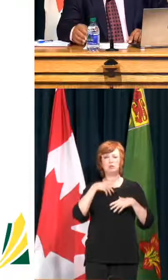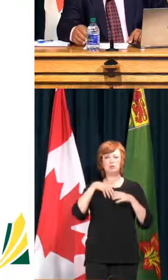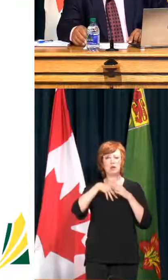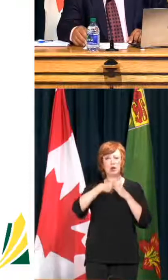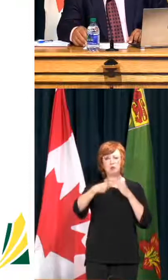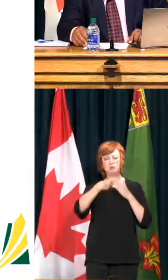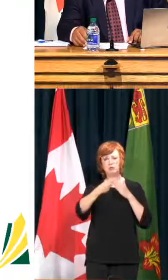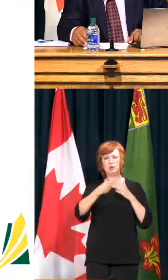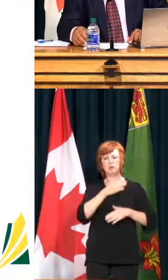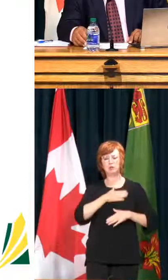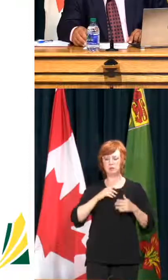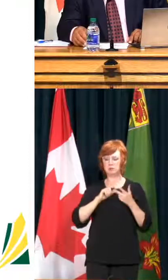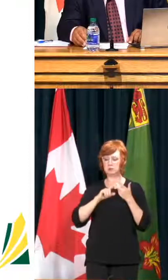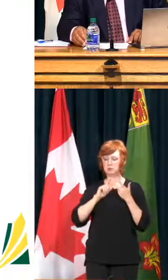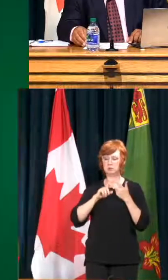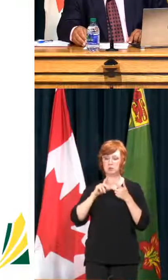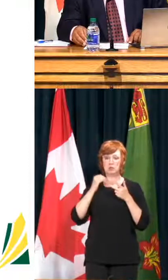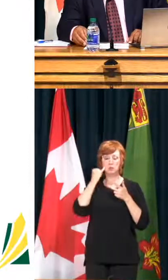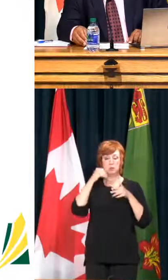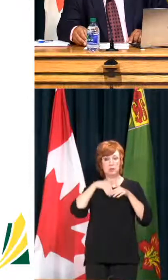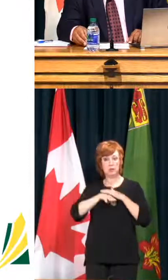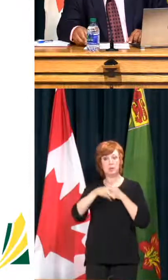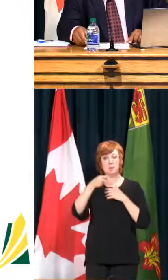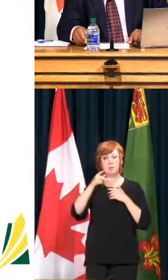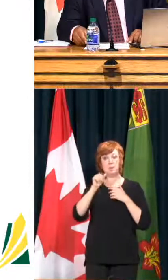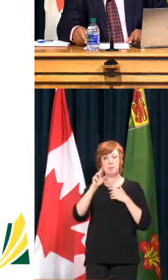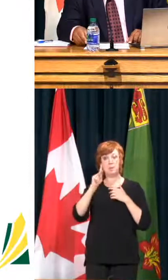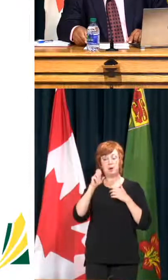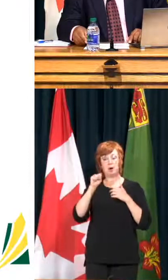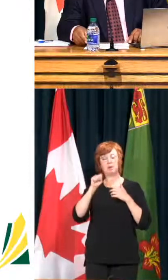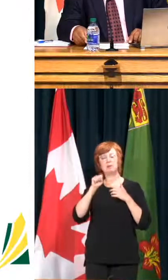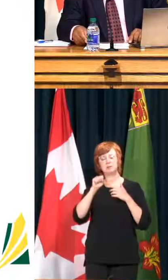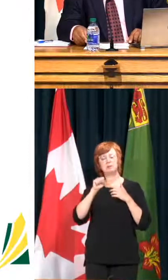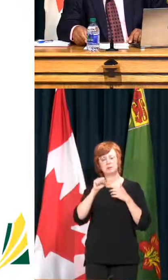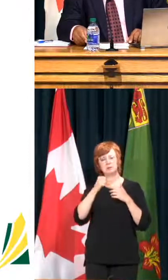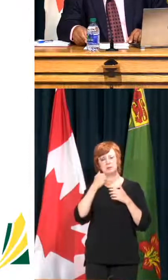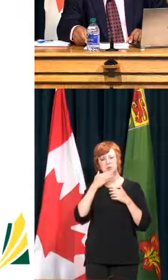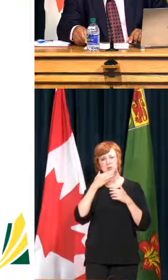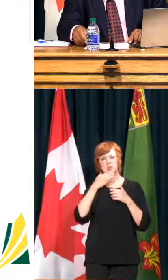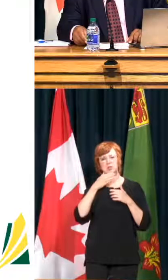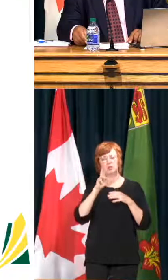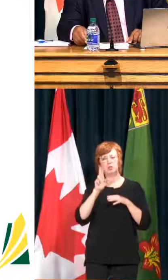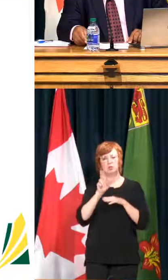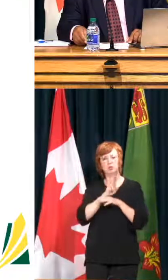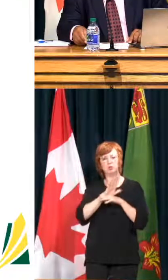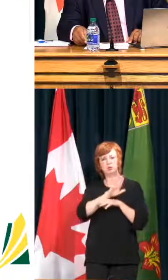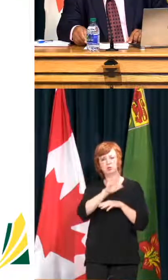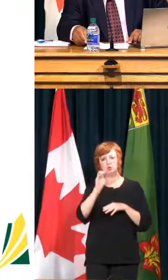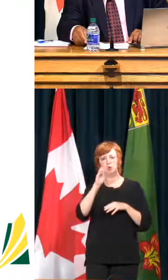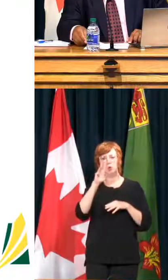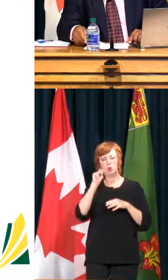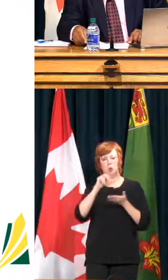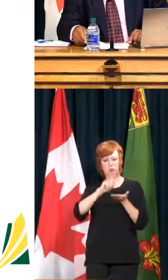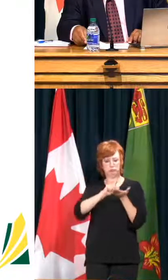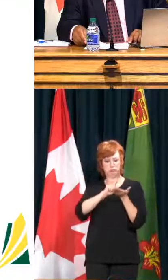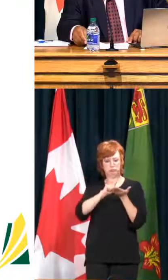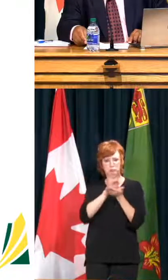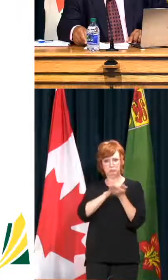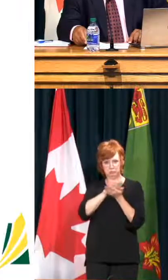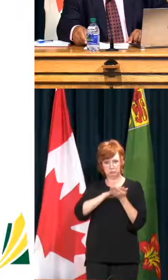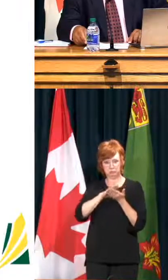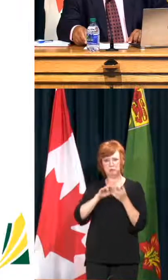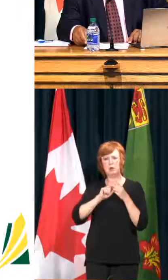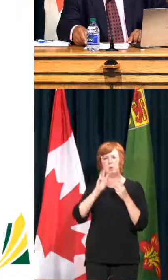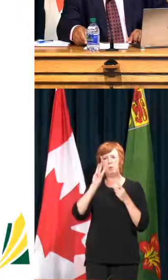Visitors who are going to Saskatchewan parks are encouraged to bring their own hand sanitizer and disinfectant wipes, and follow other